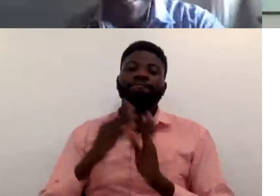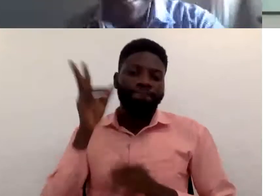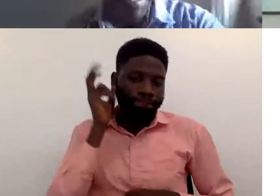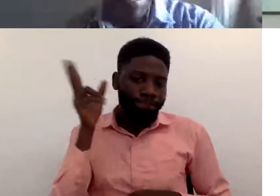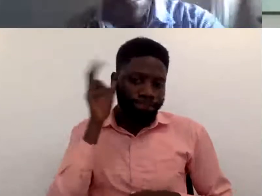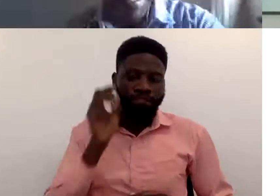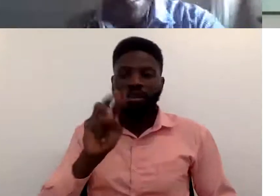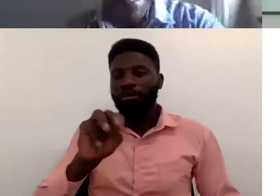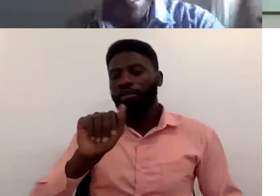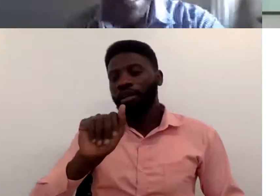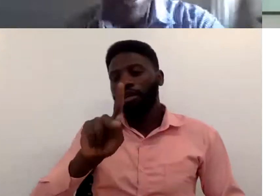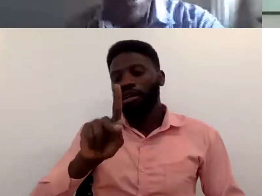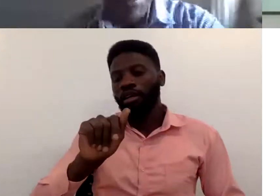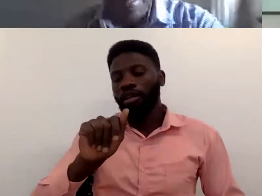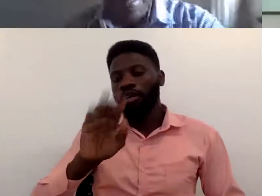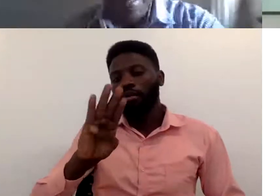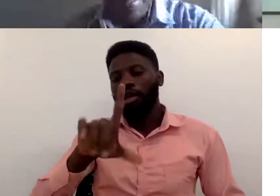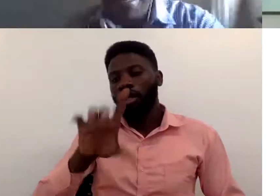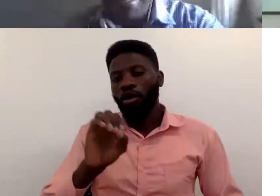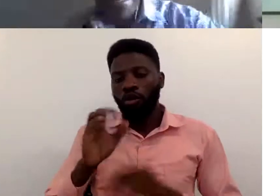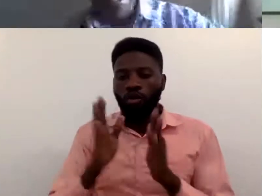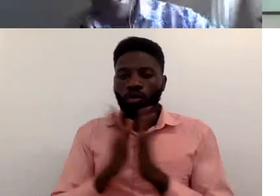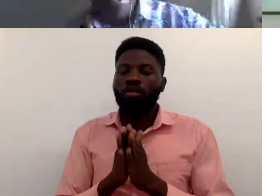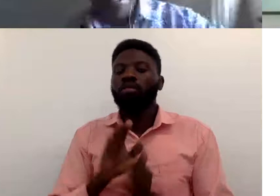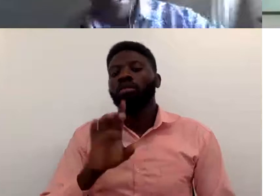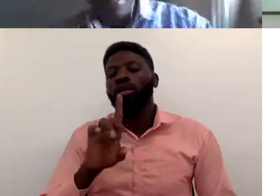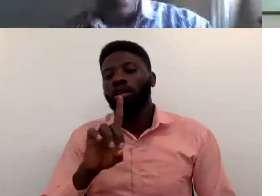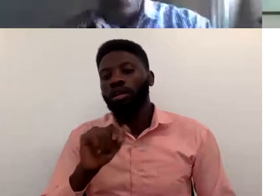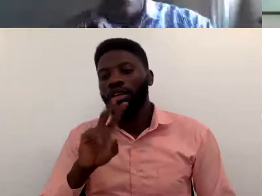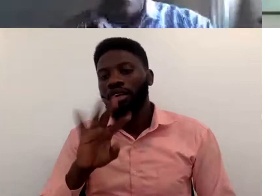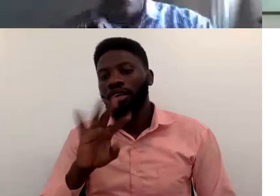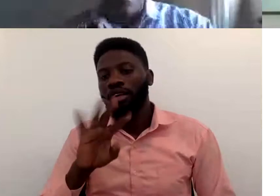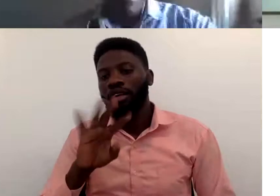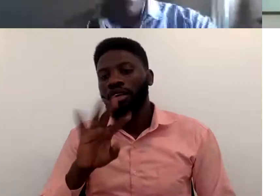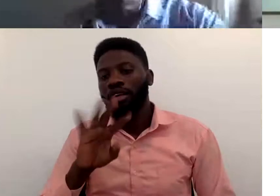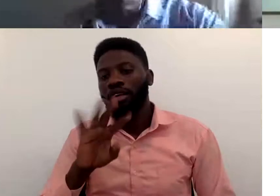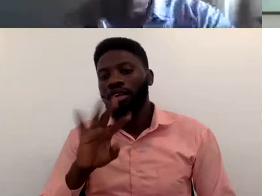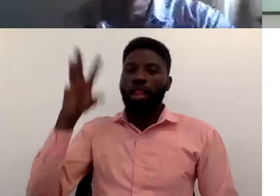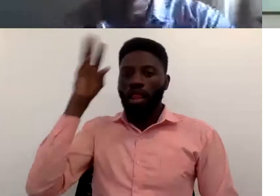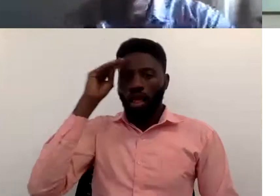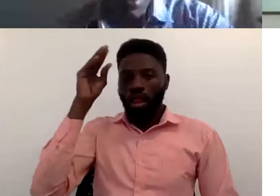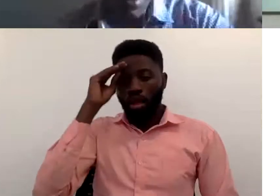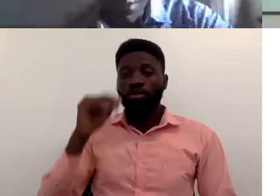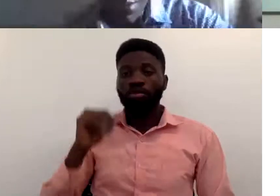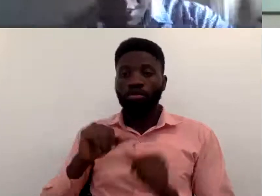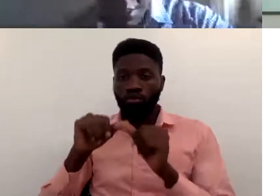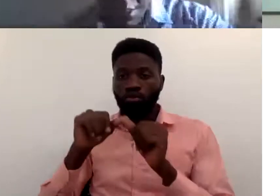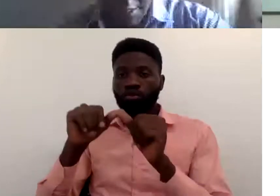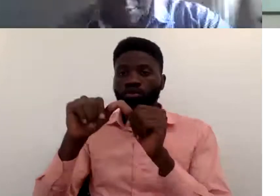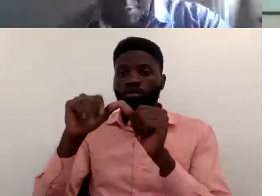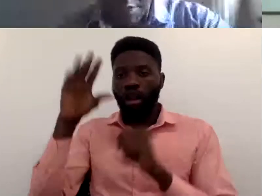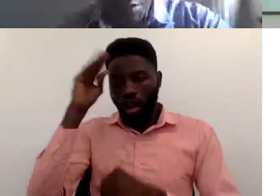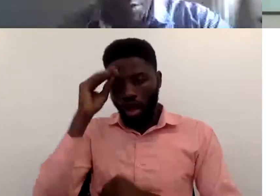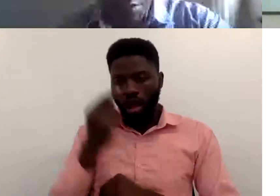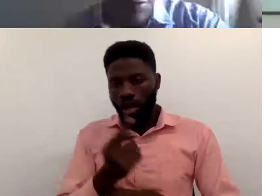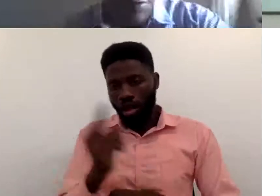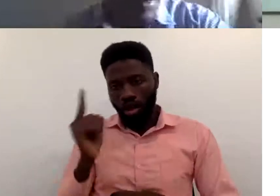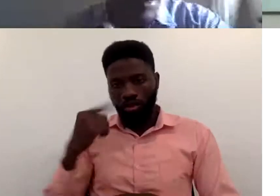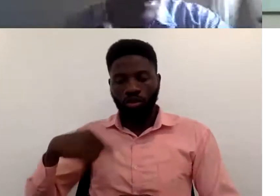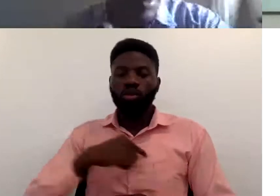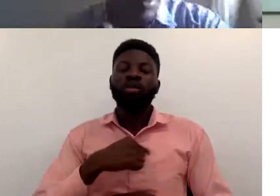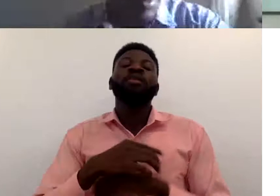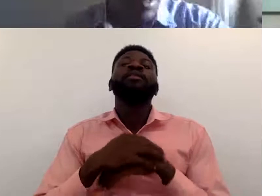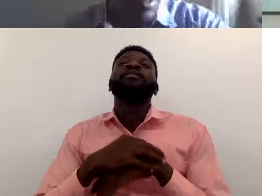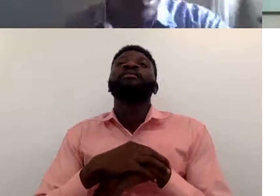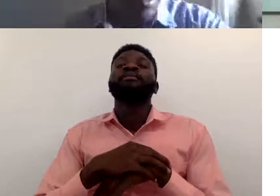Makabelo and Davidson, very enlightening. I think the journey of learning continues for all of us. So just before I answer